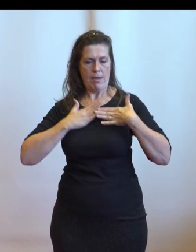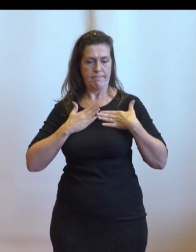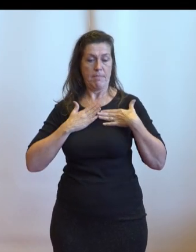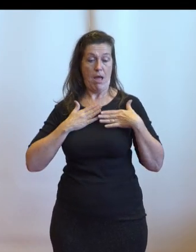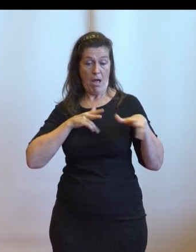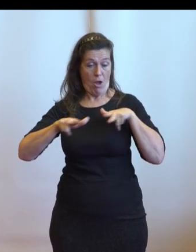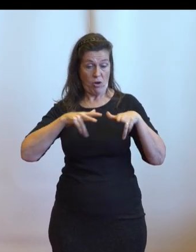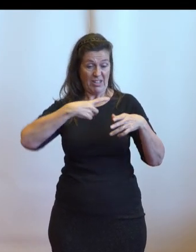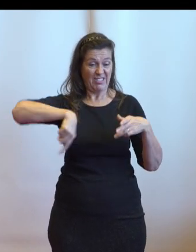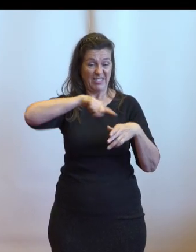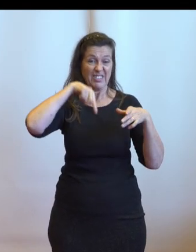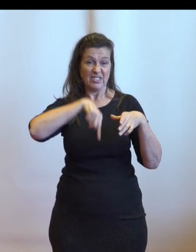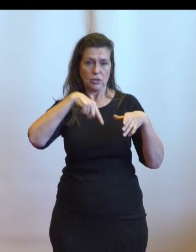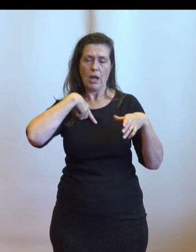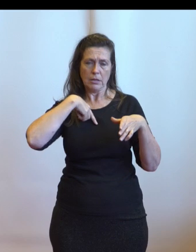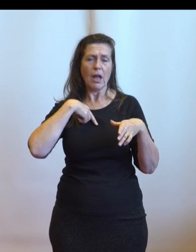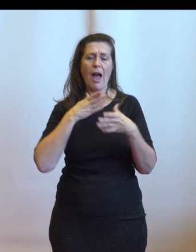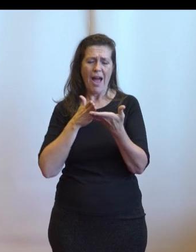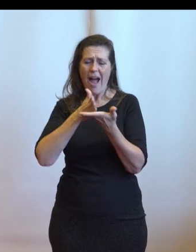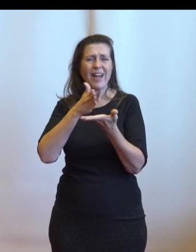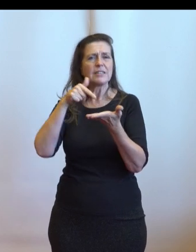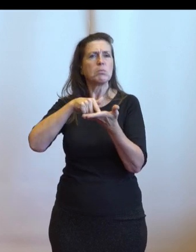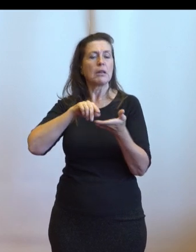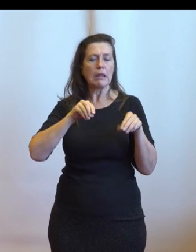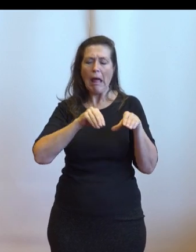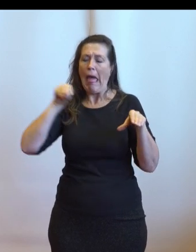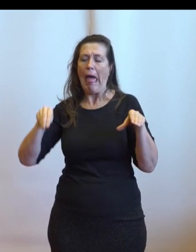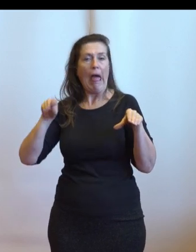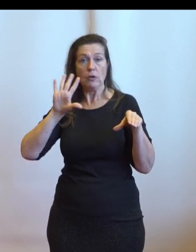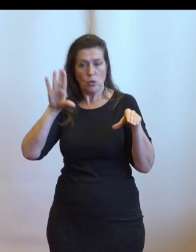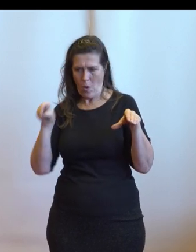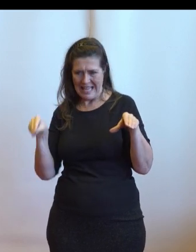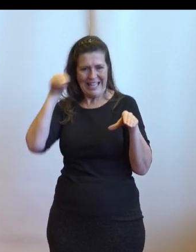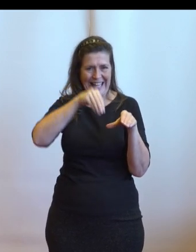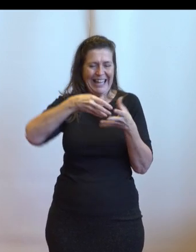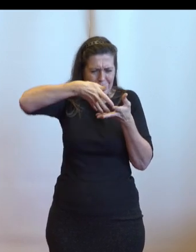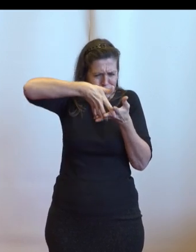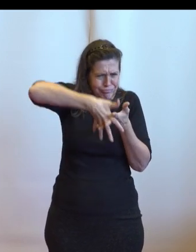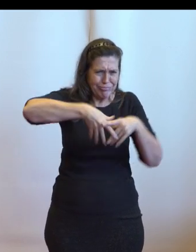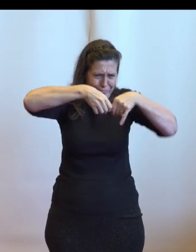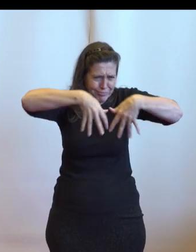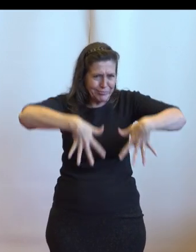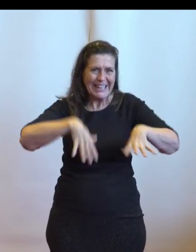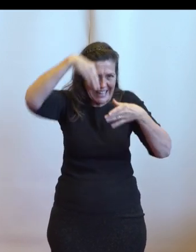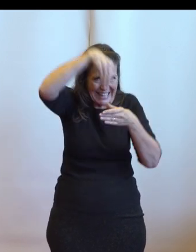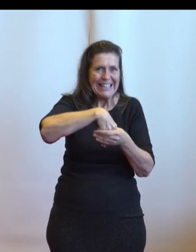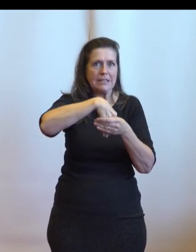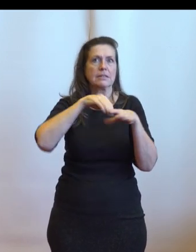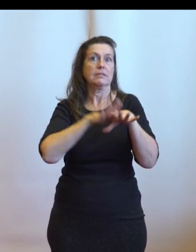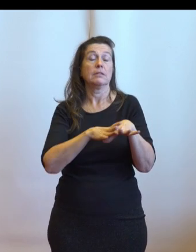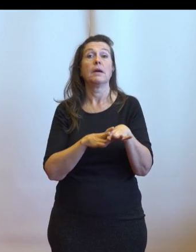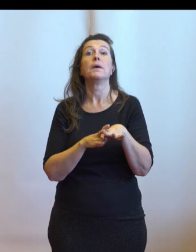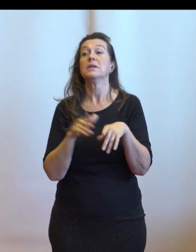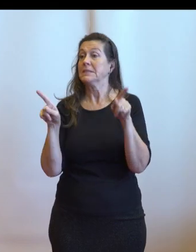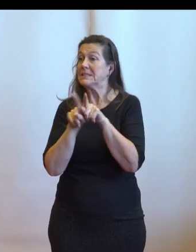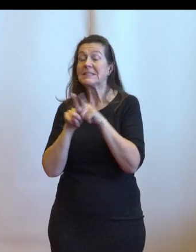and we encourage people to sign up to it. And across this panel, we've got Accenture have signed up to this already, Atos and Barclays, along with about 45